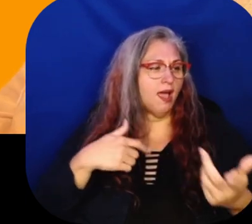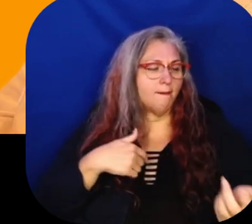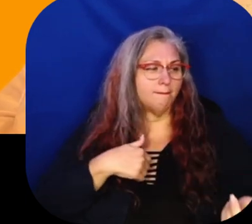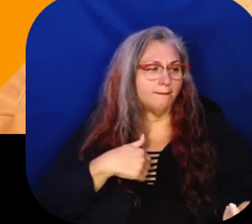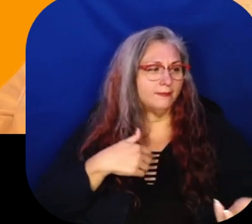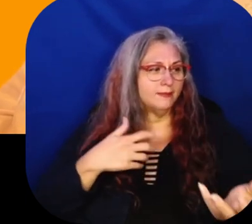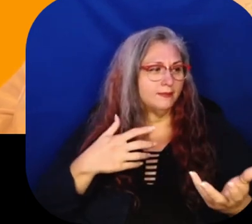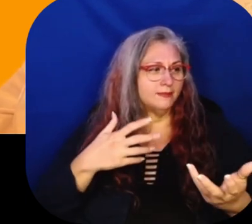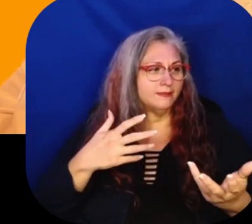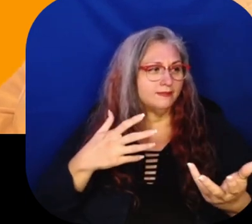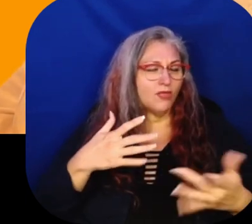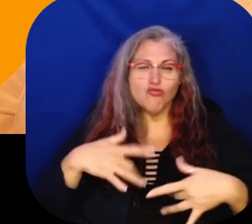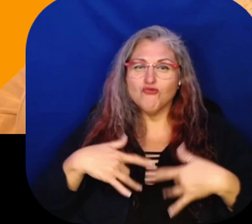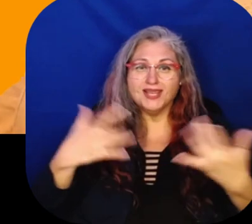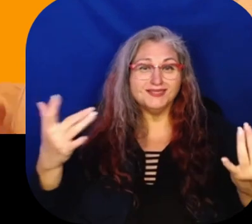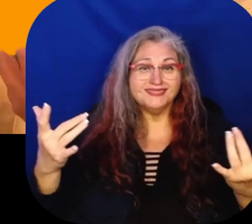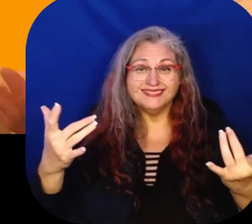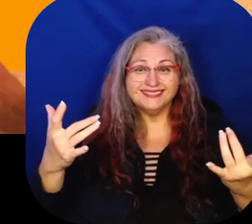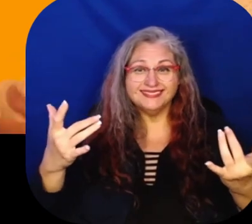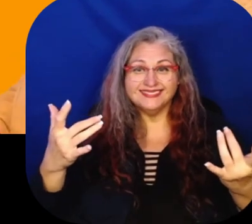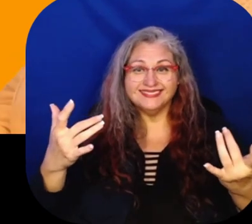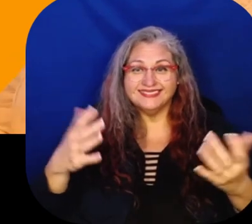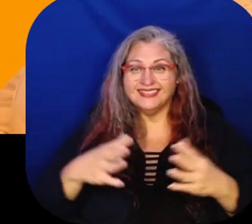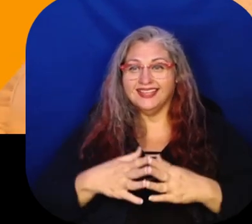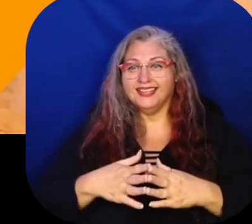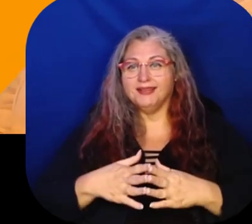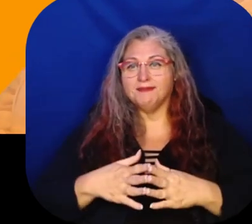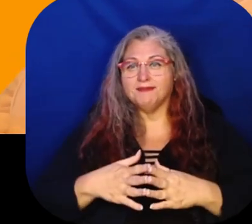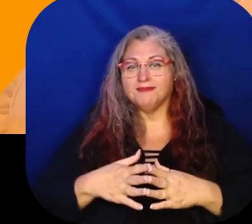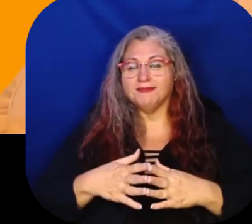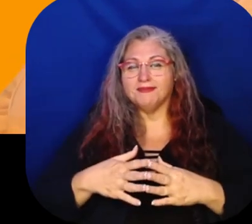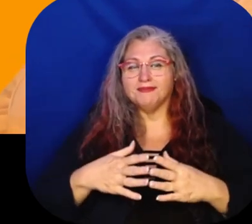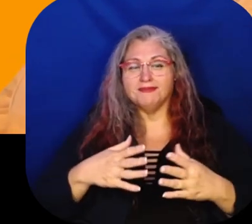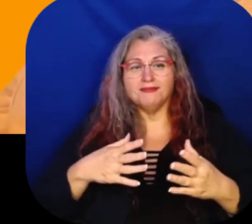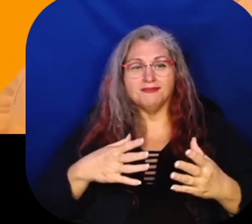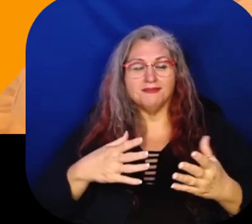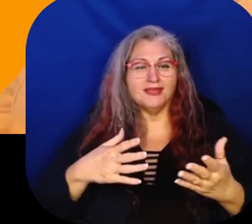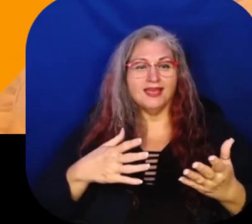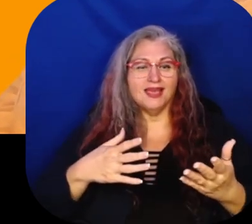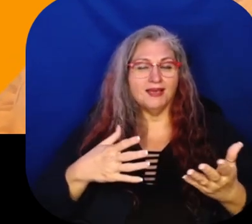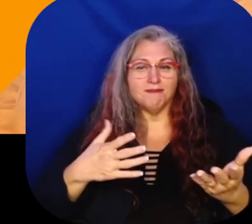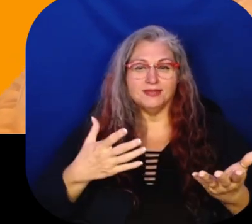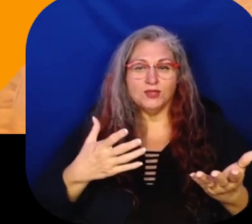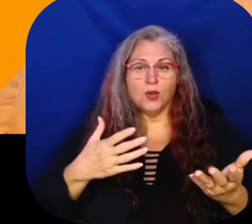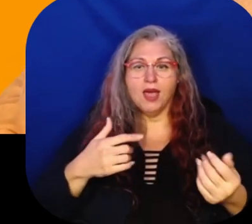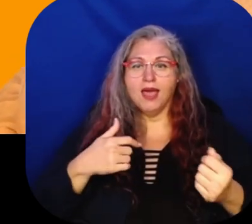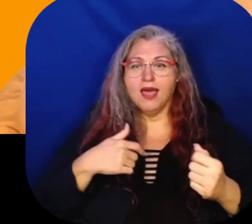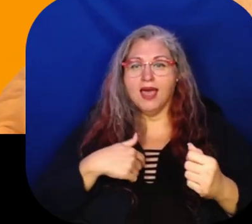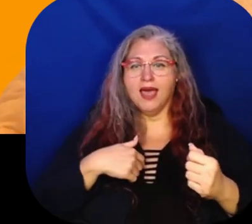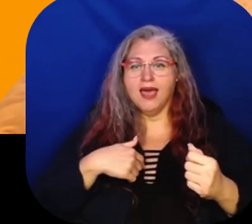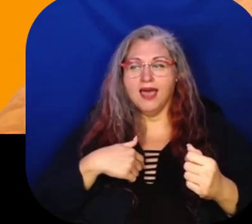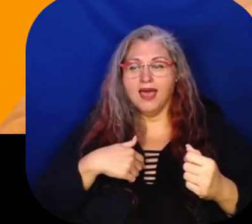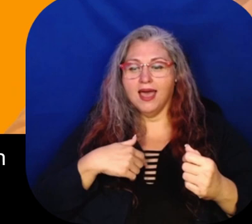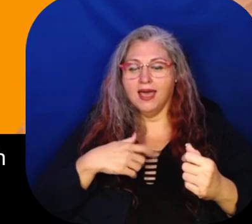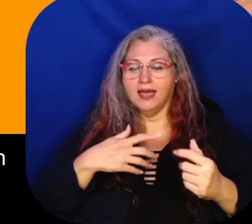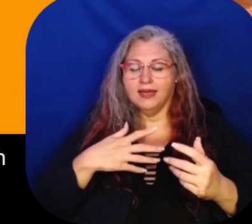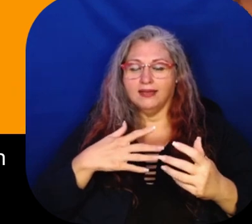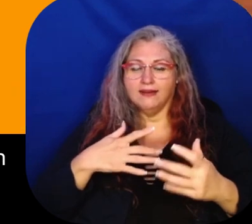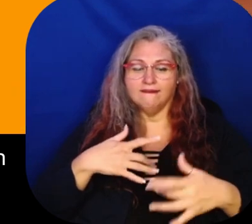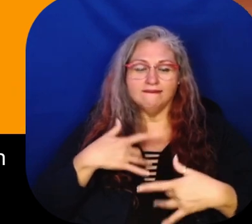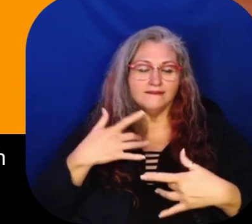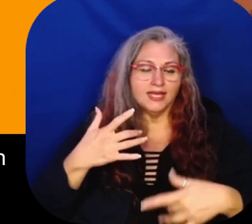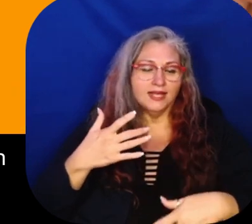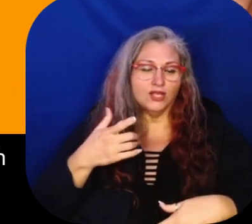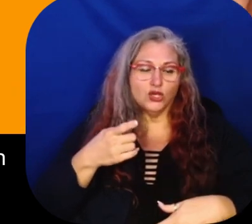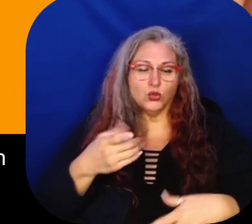brilliant, and a treasure. So I just really honored that you are here with us,